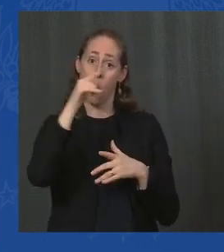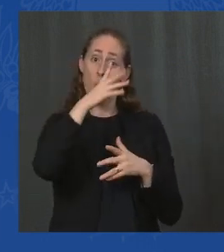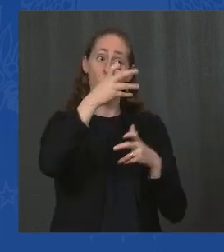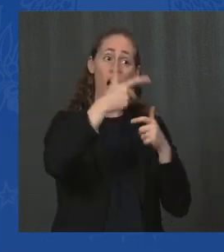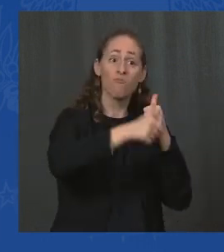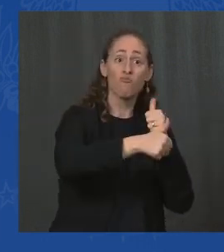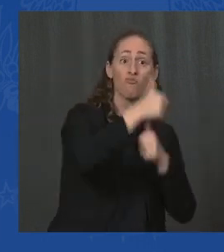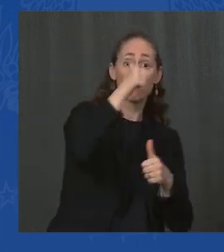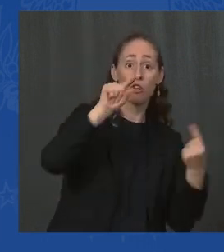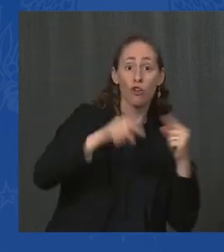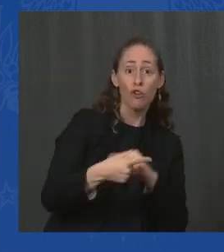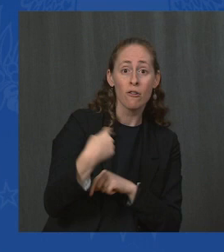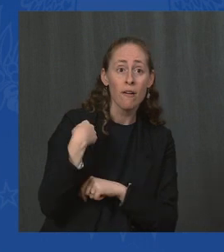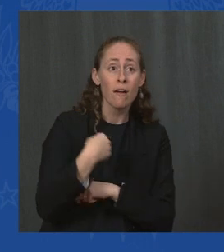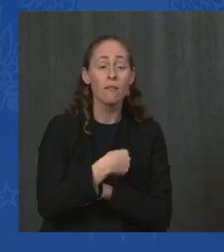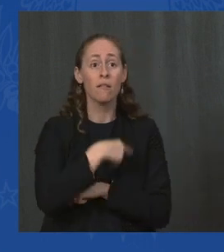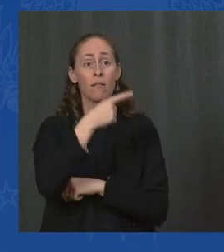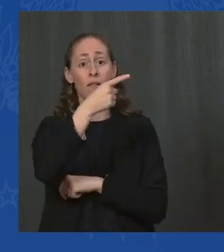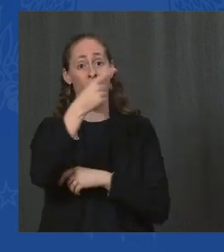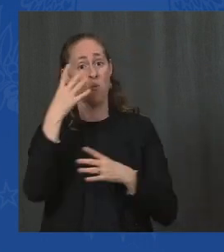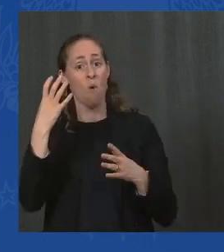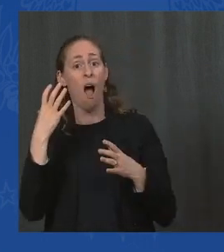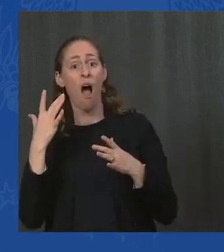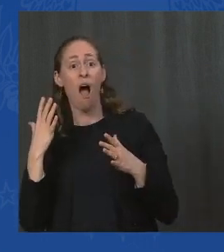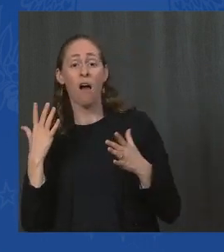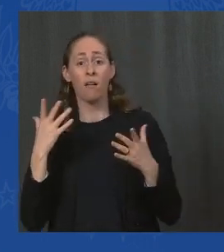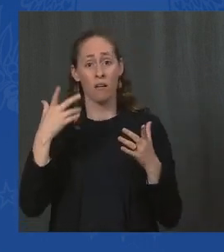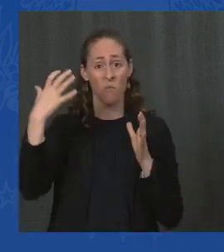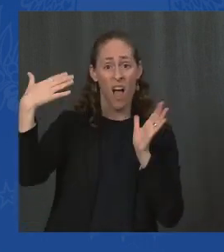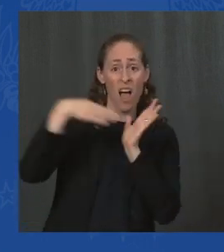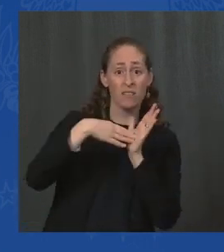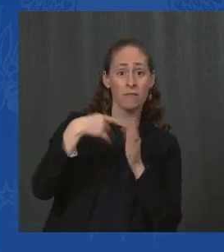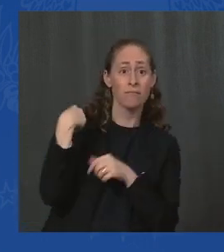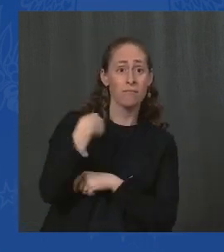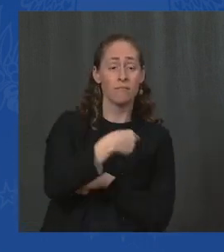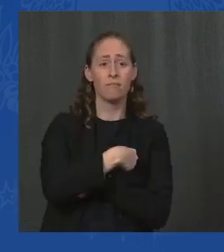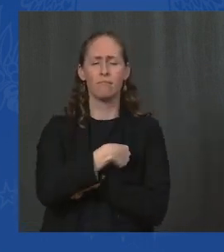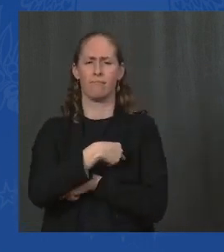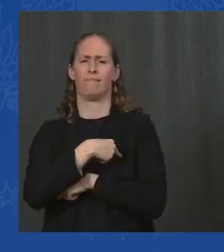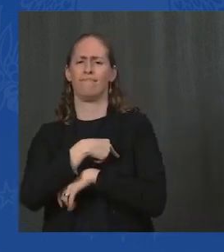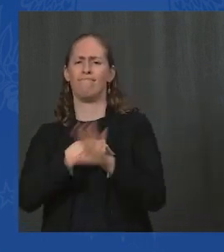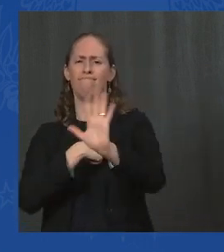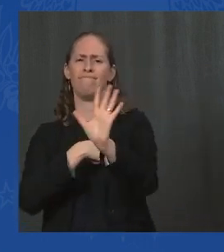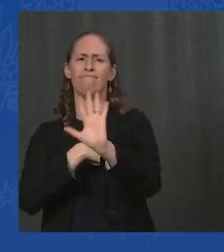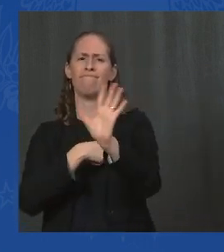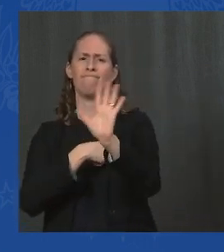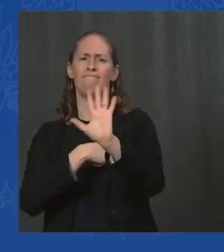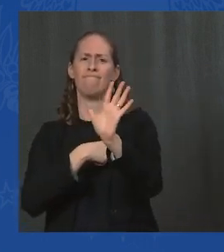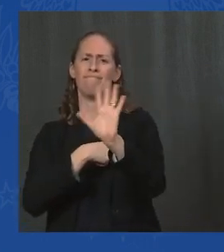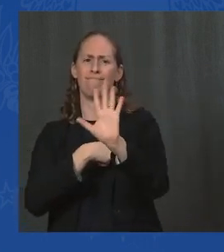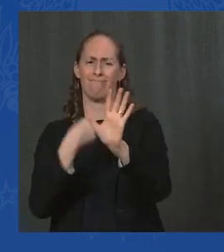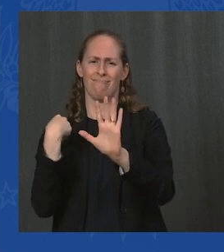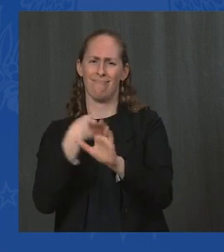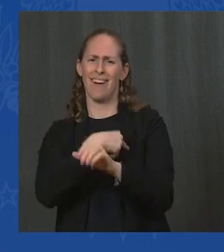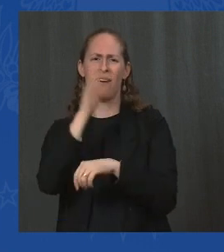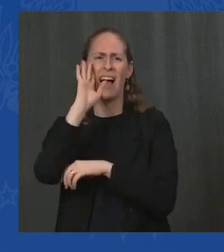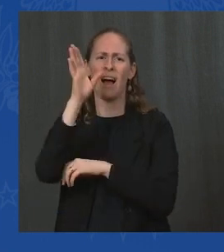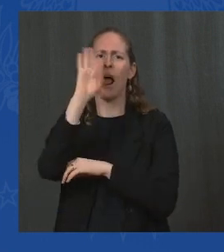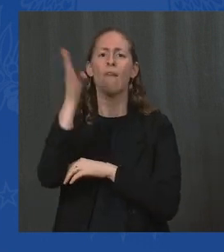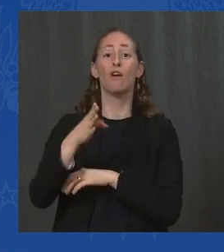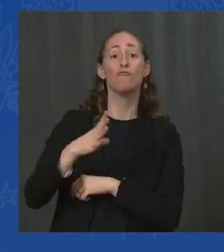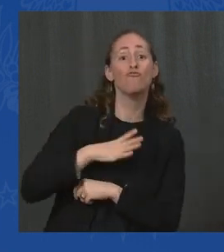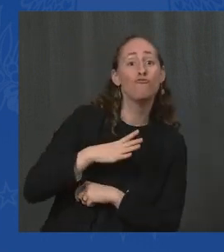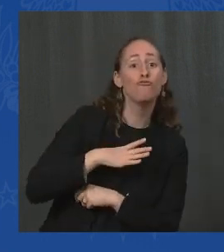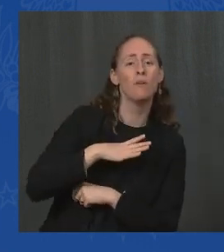our allies, know this: the United States will never rest. We will not forgive. We will